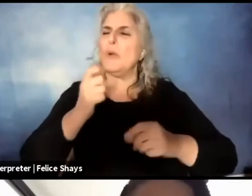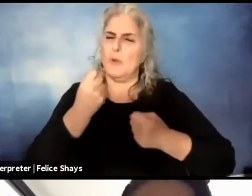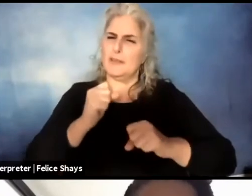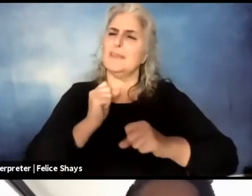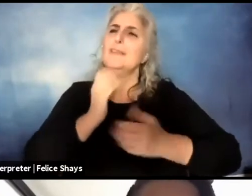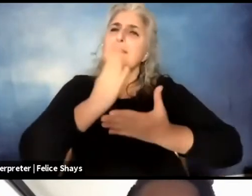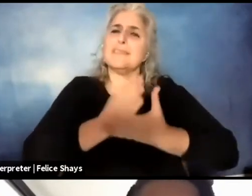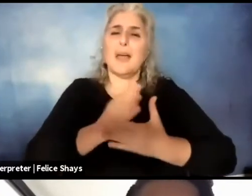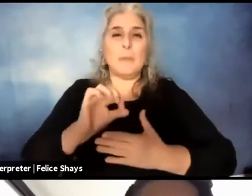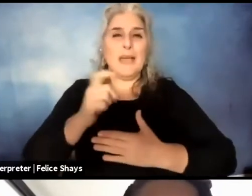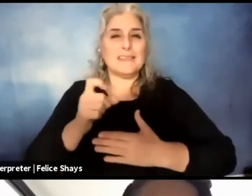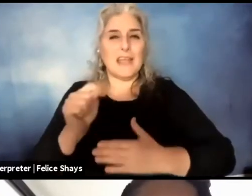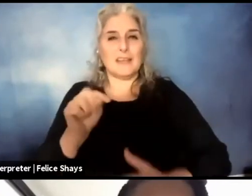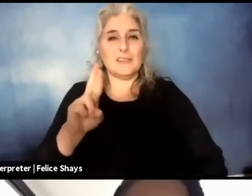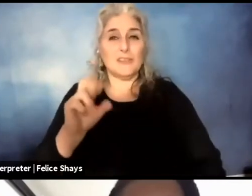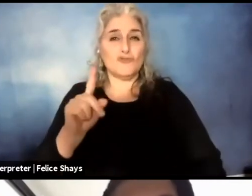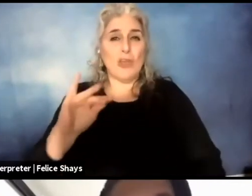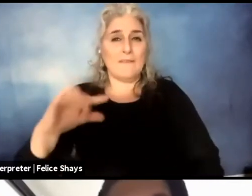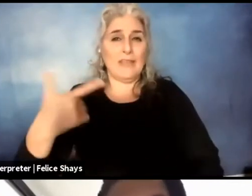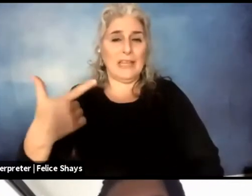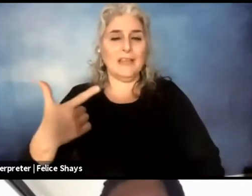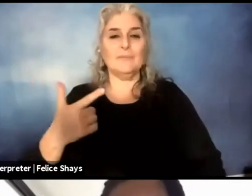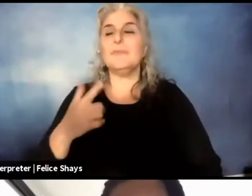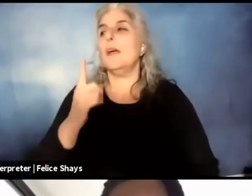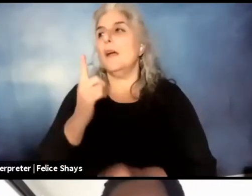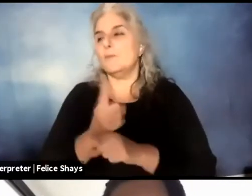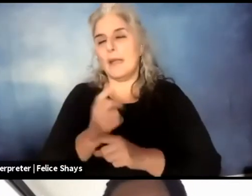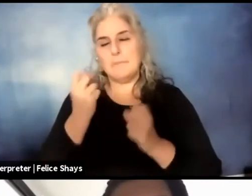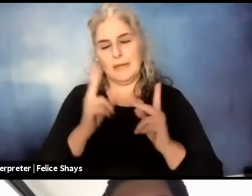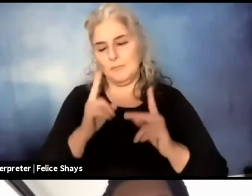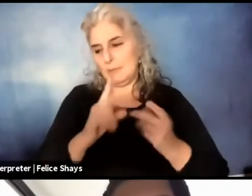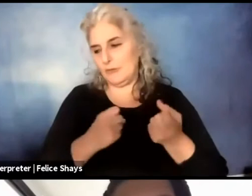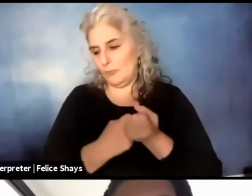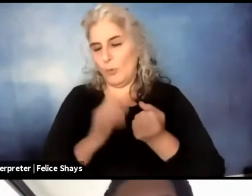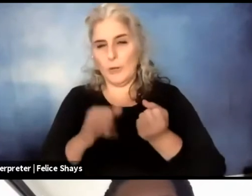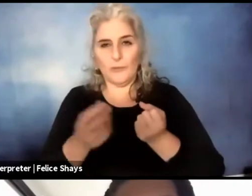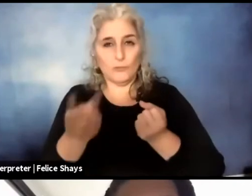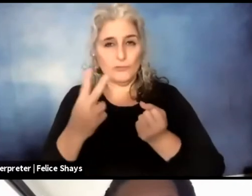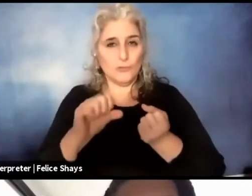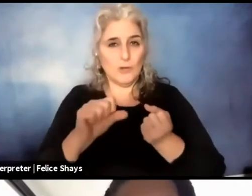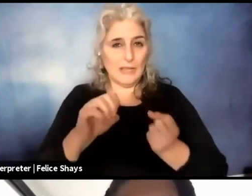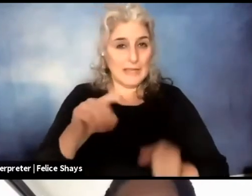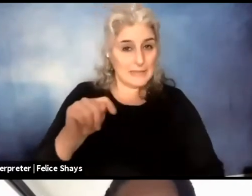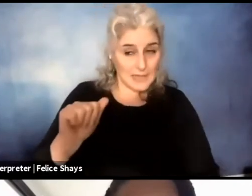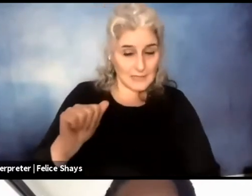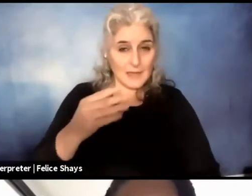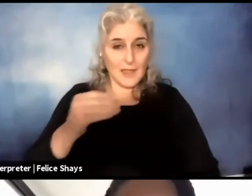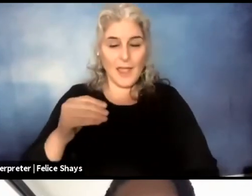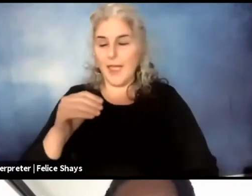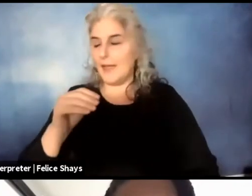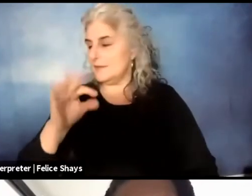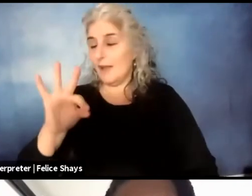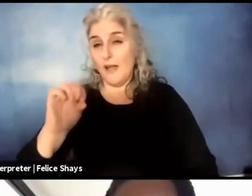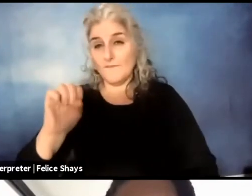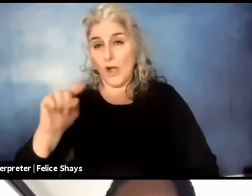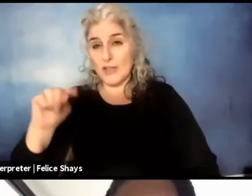folks who've supported SESTA and FOSTA don't realize is that there were always, you know, if you were committing a federal crime, there were always ways